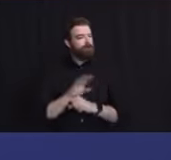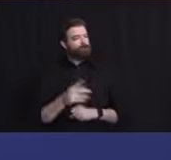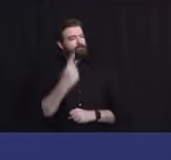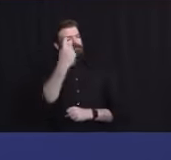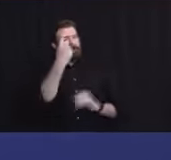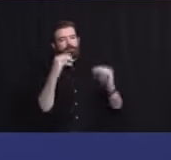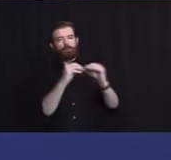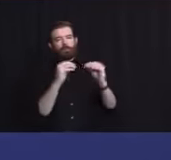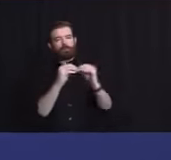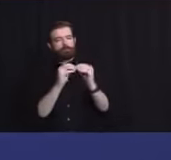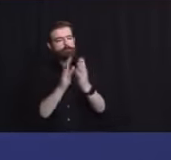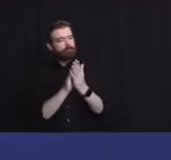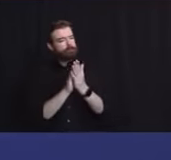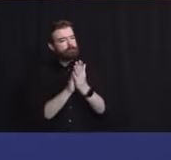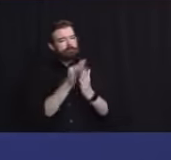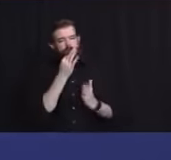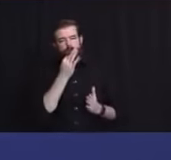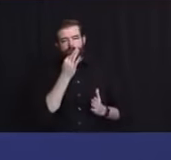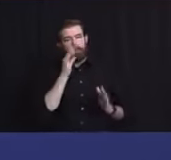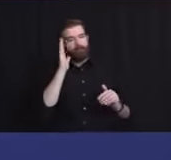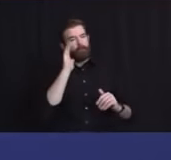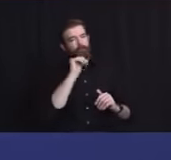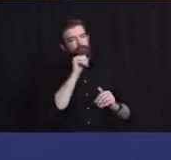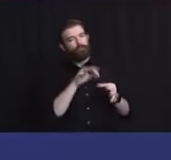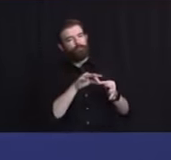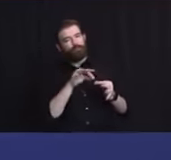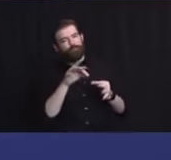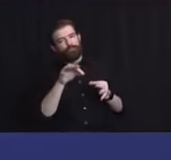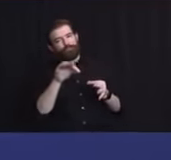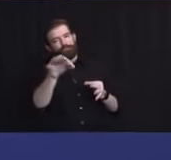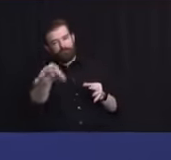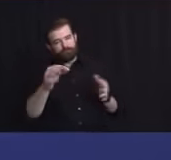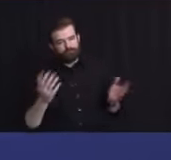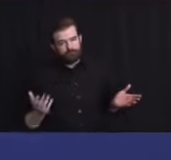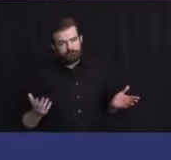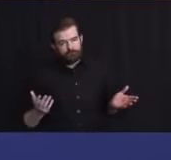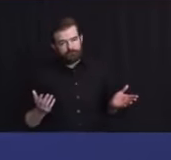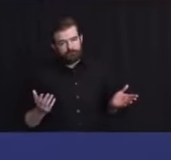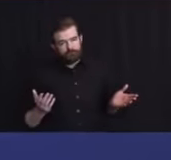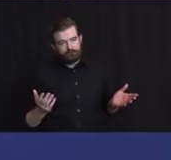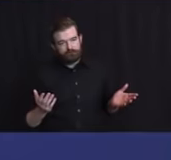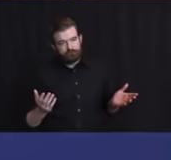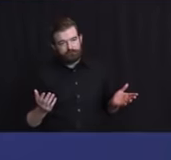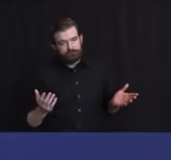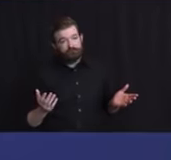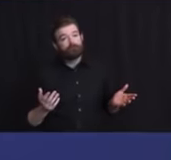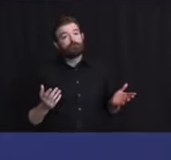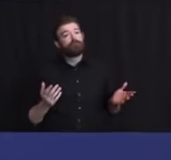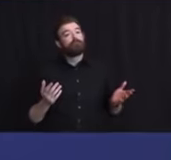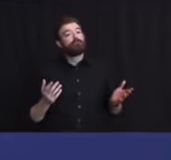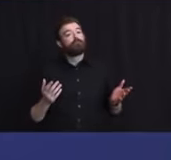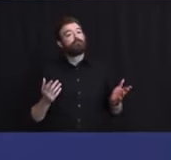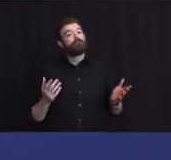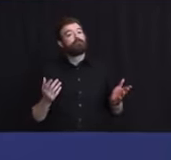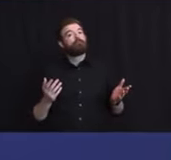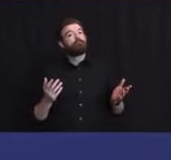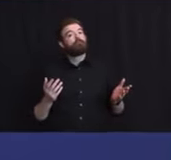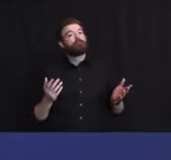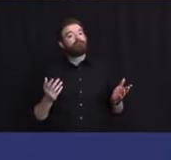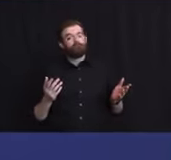sooner than later. None of what we're announcing today has any impact on evictions. That continues to be status quo.